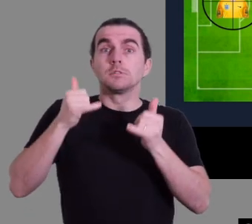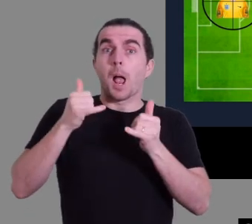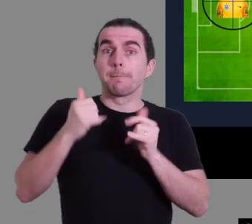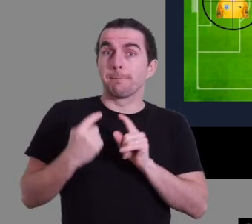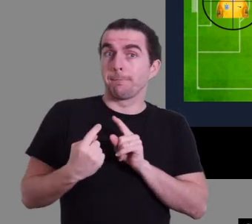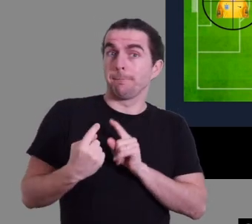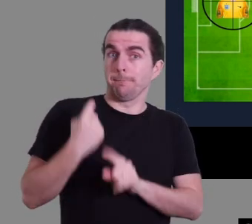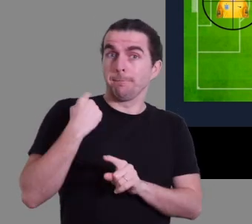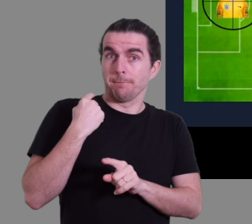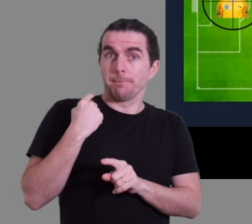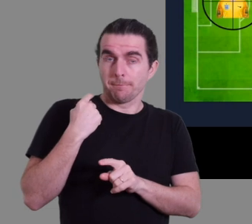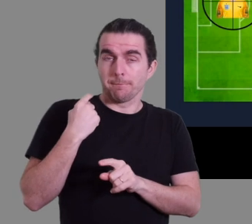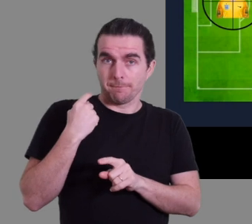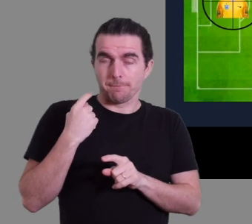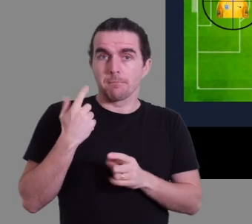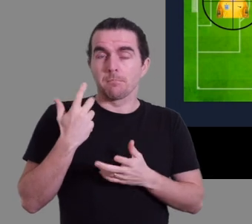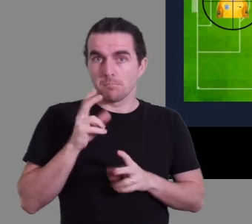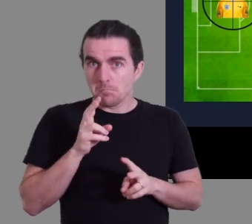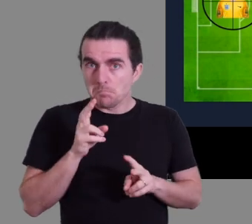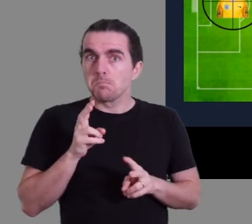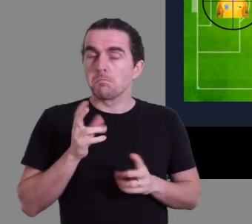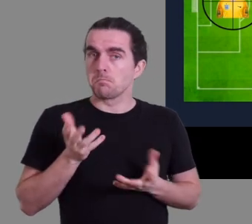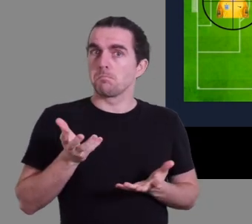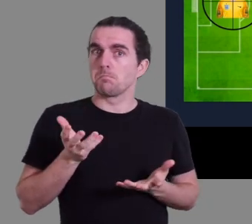Cup that